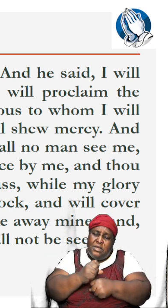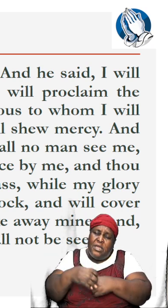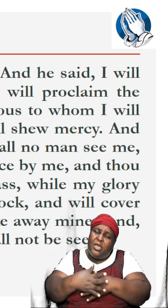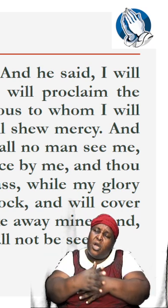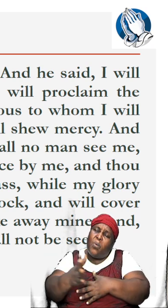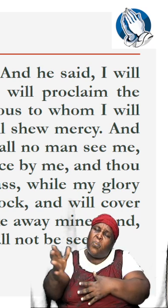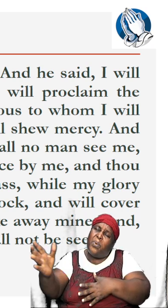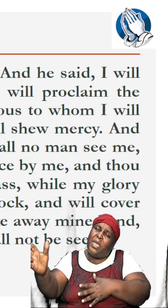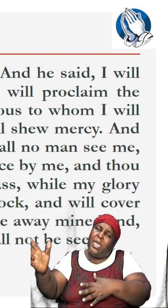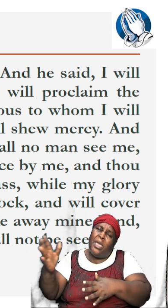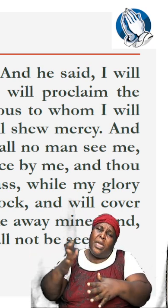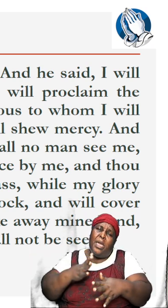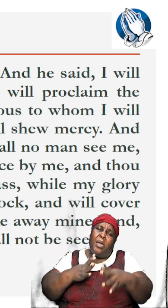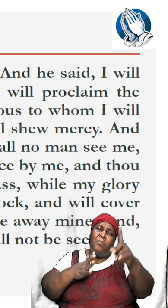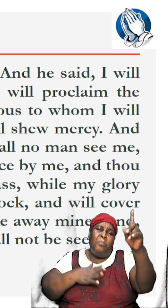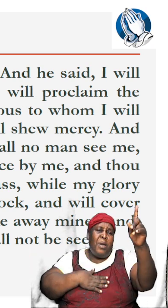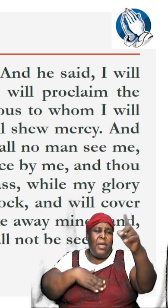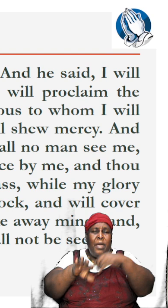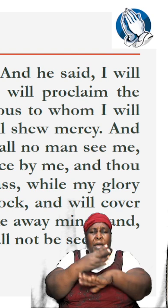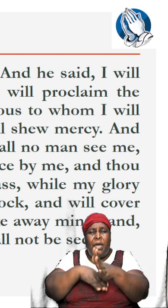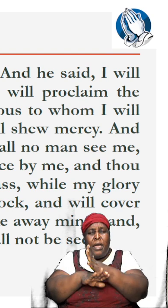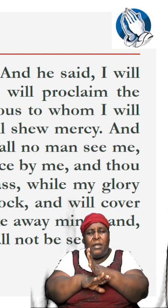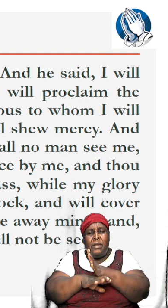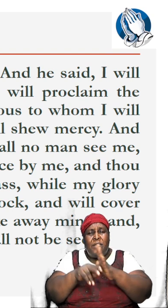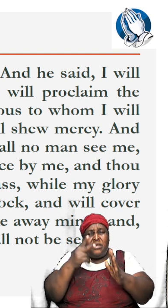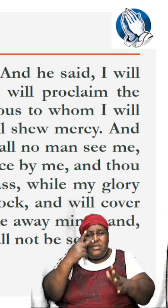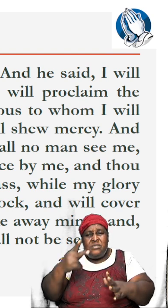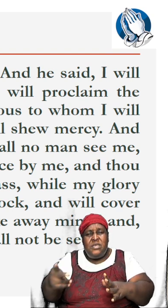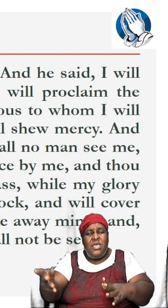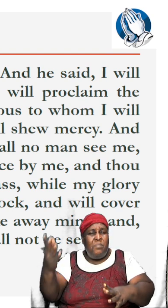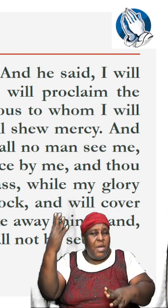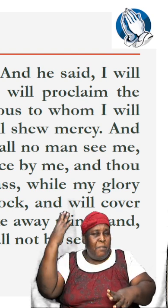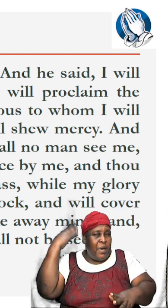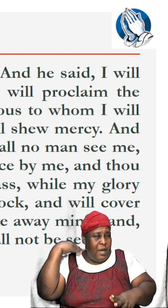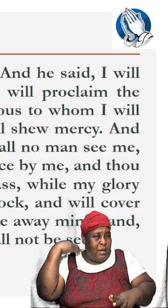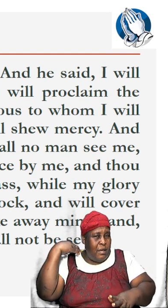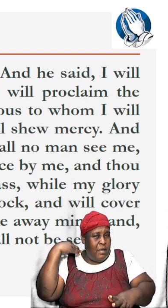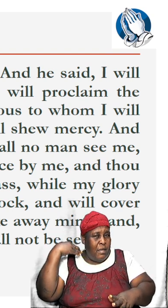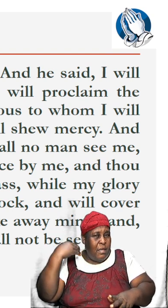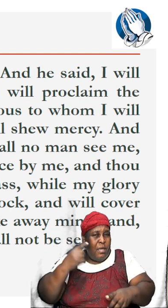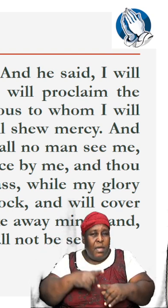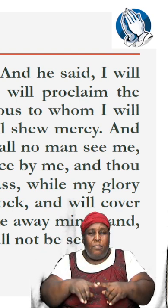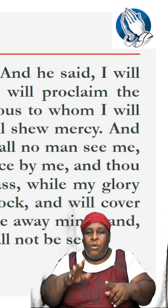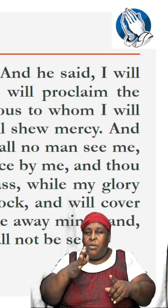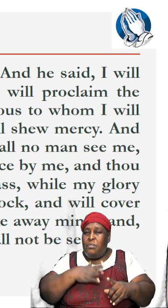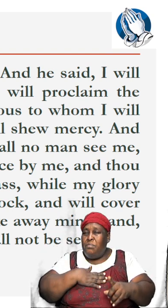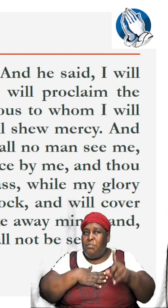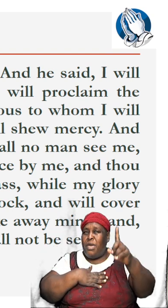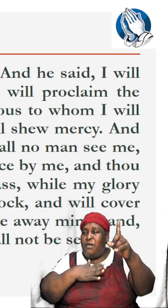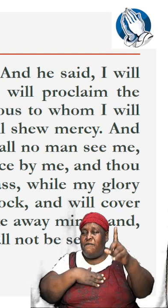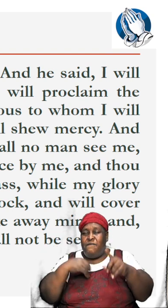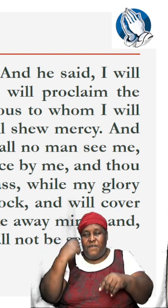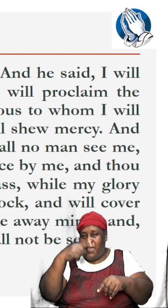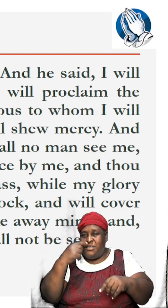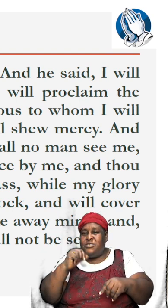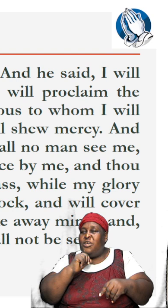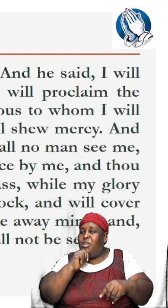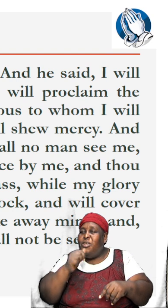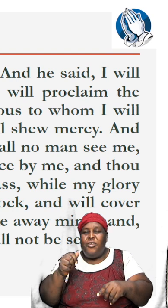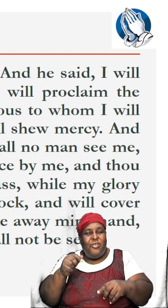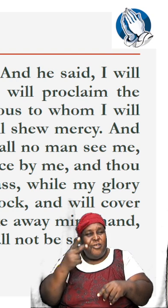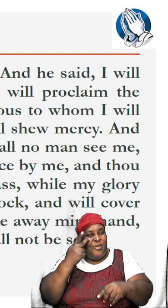thou shalt see my back parts, but my face shall not be seen.